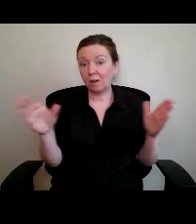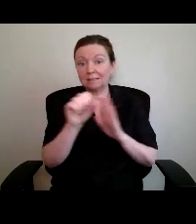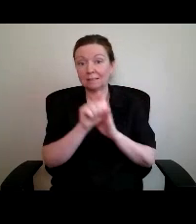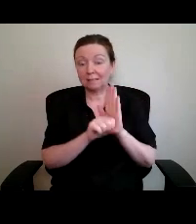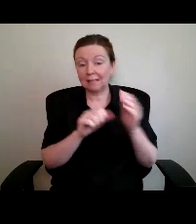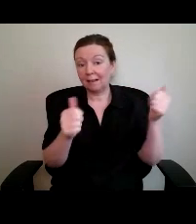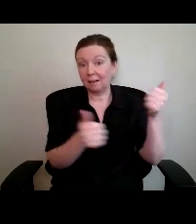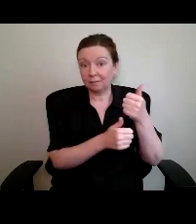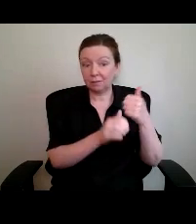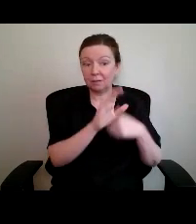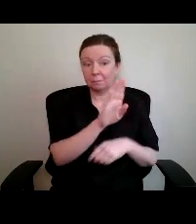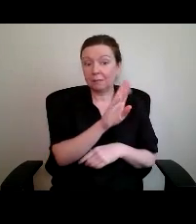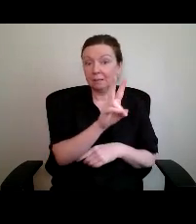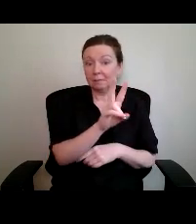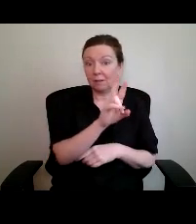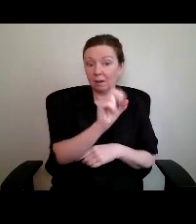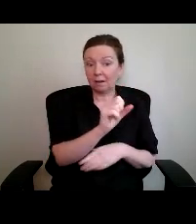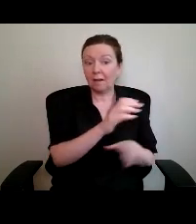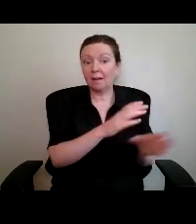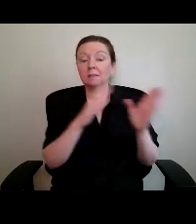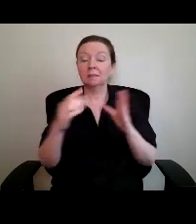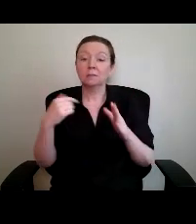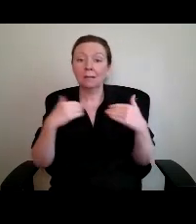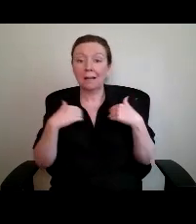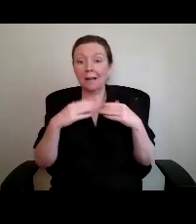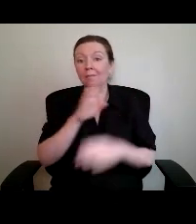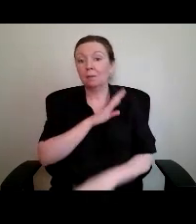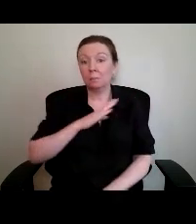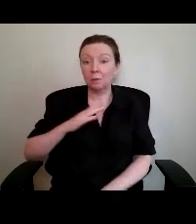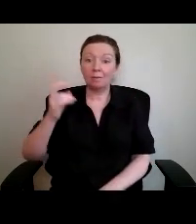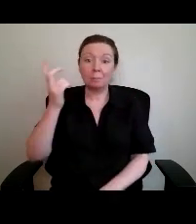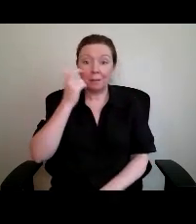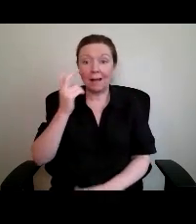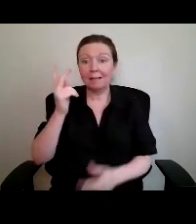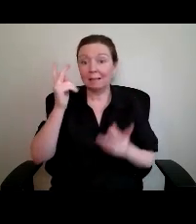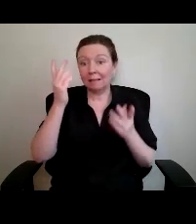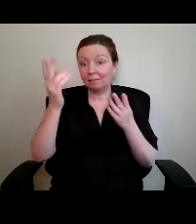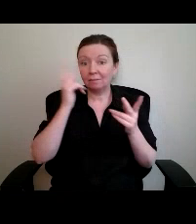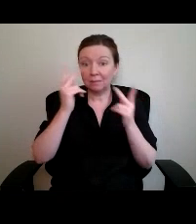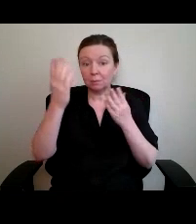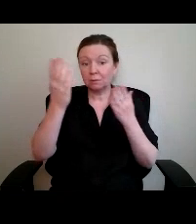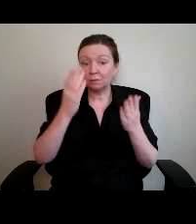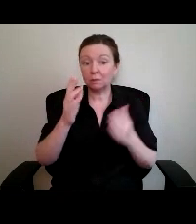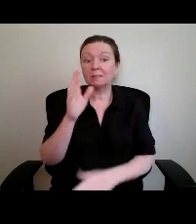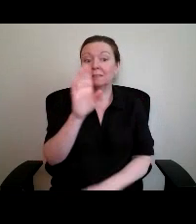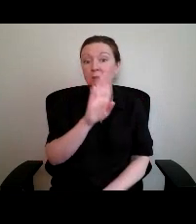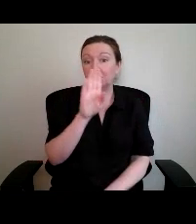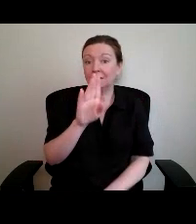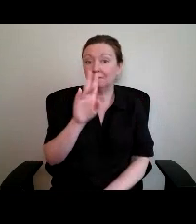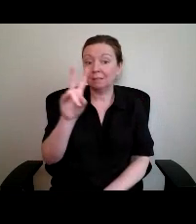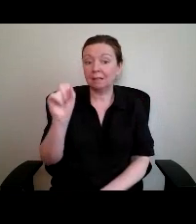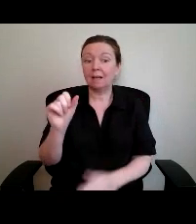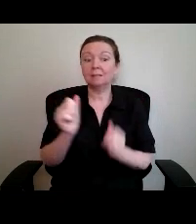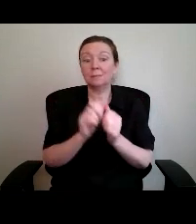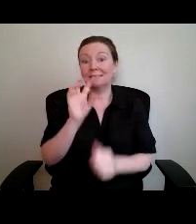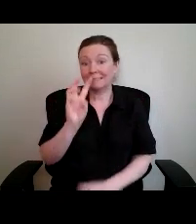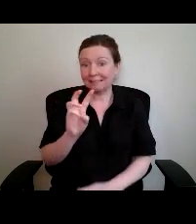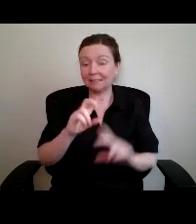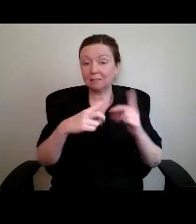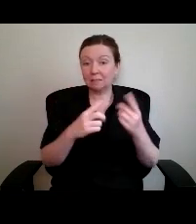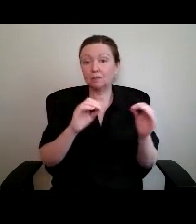bureau. We also have a Bureau of Blindness and Visual Services with 6 district offices across the state. And the